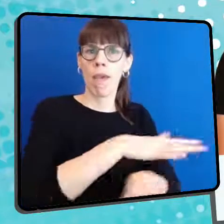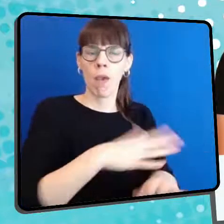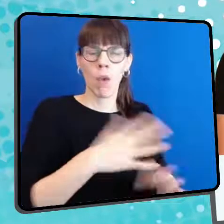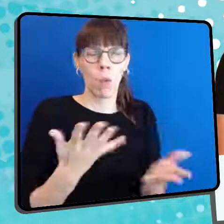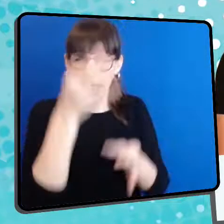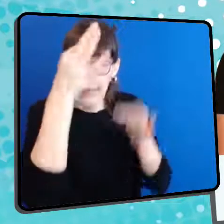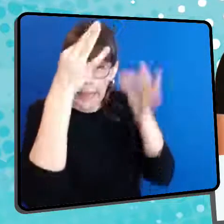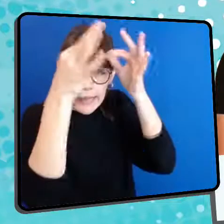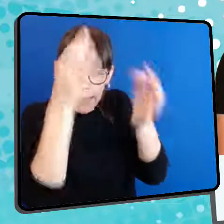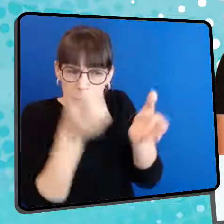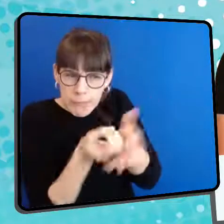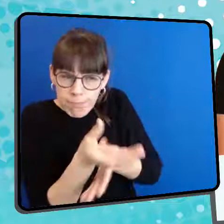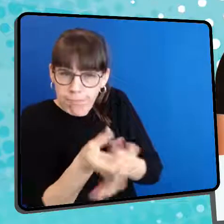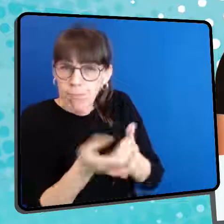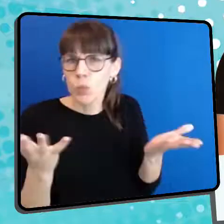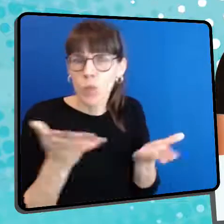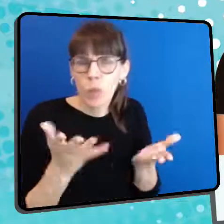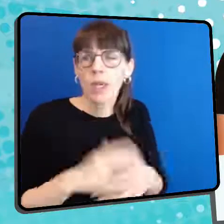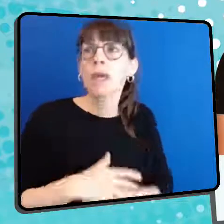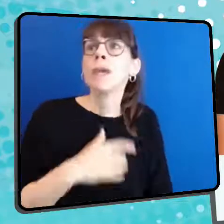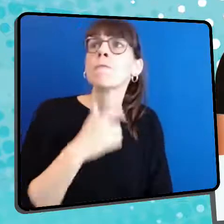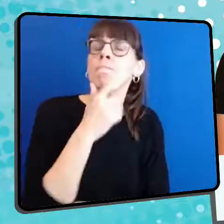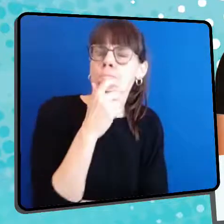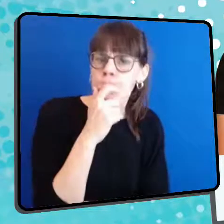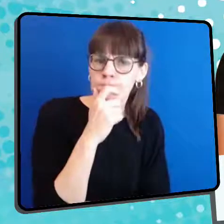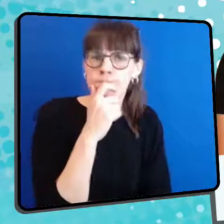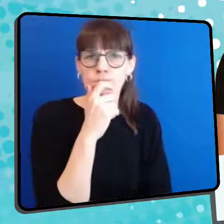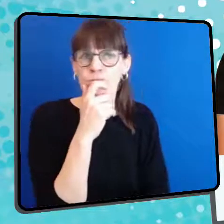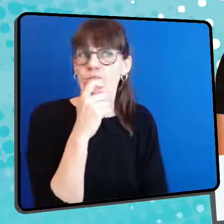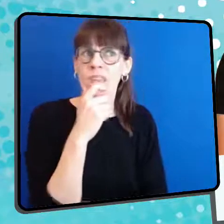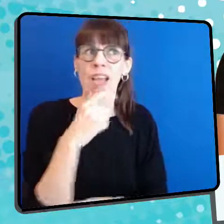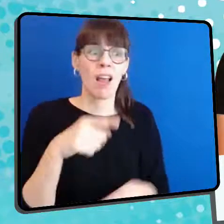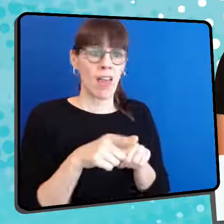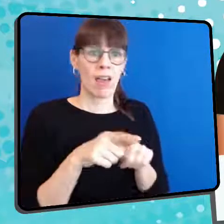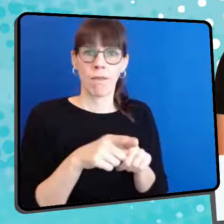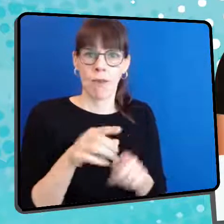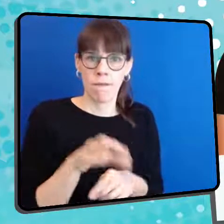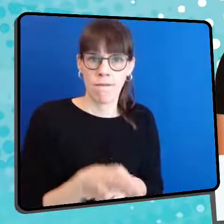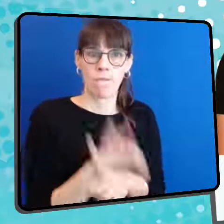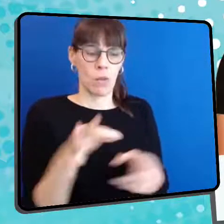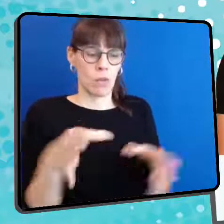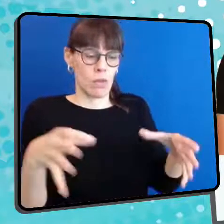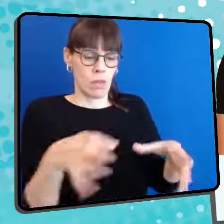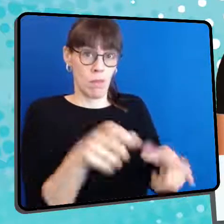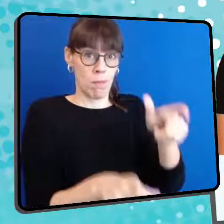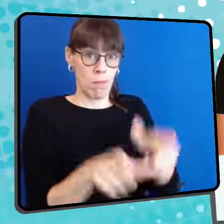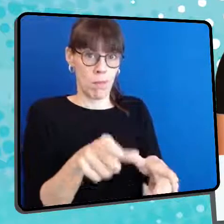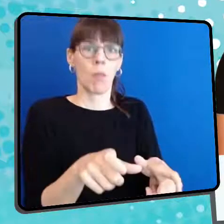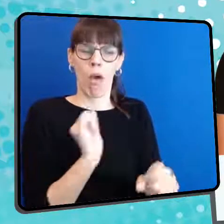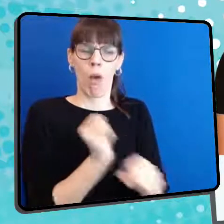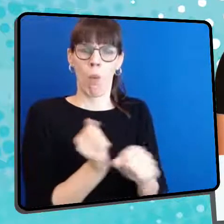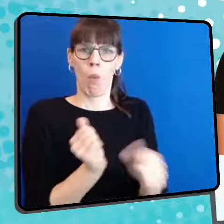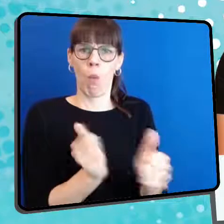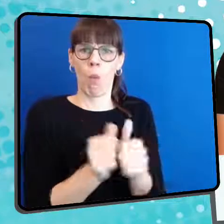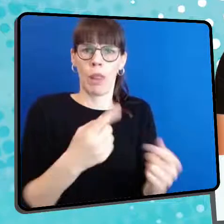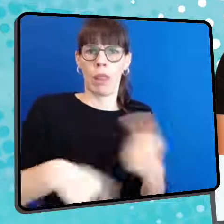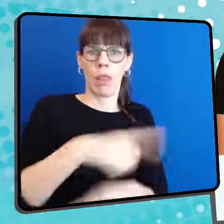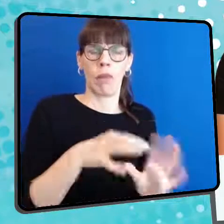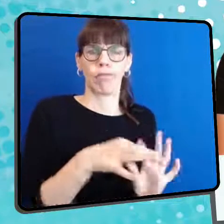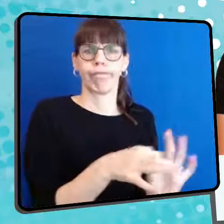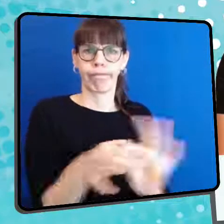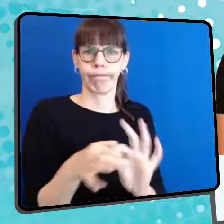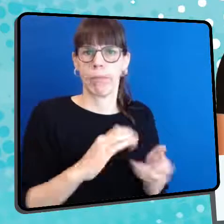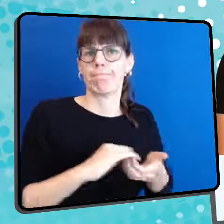yeah, find a group of people to work with. I mean, there's one constant factor that I've learned from my work in the global AI community is